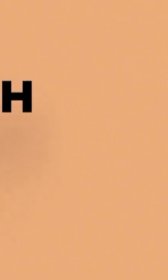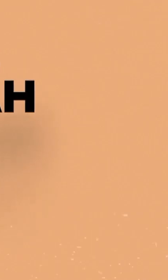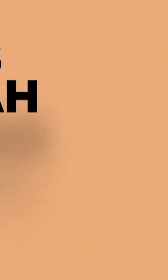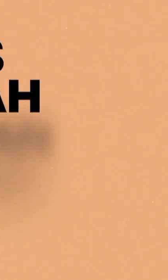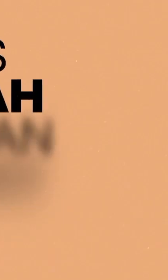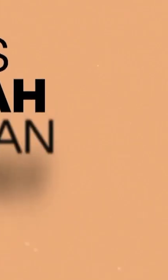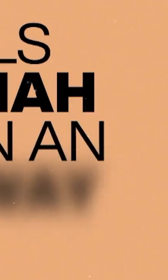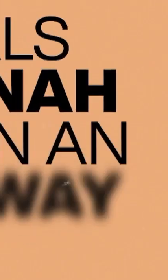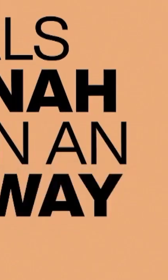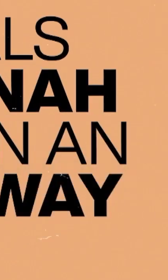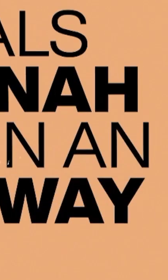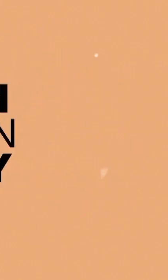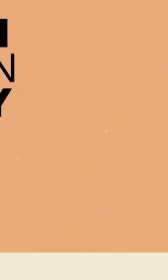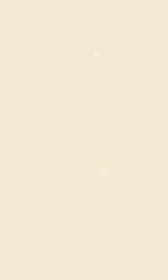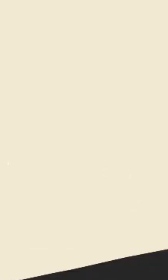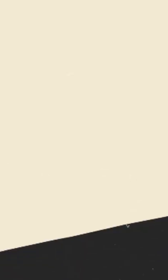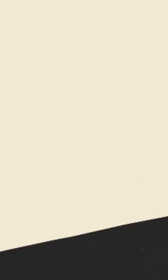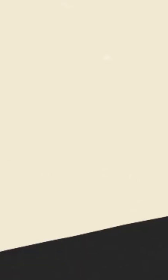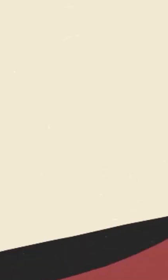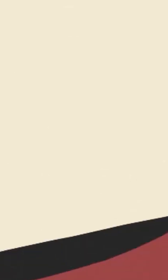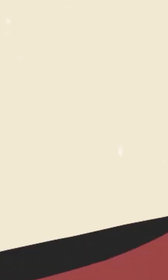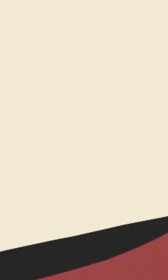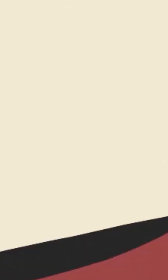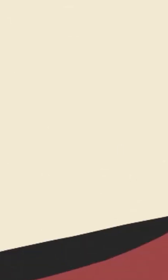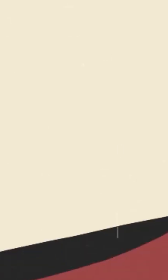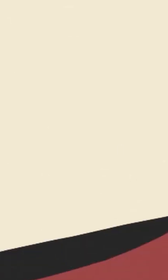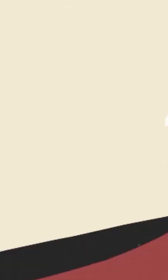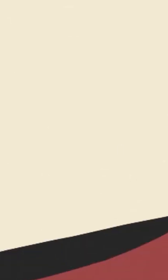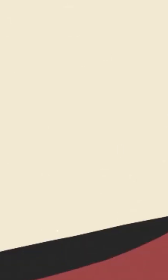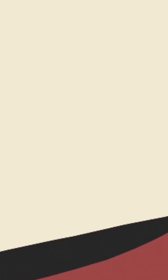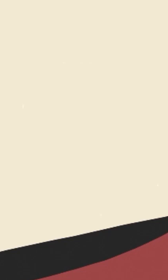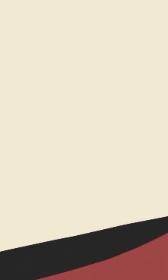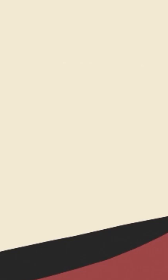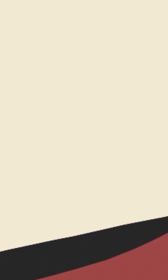Jonah and the world in an unmistakable way. Let's dive in.